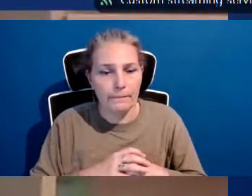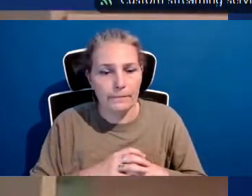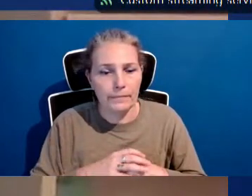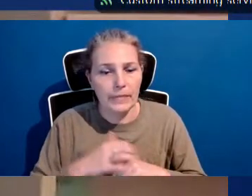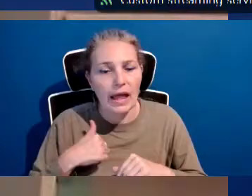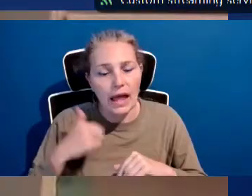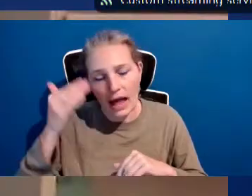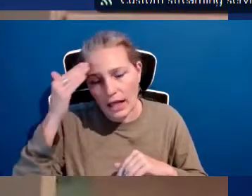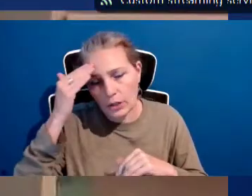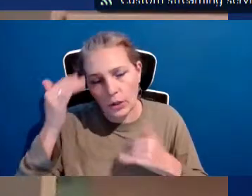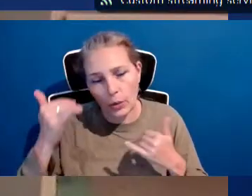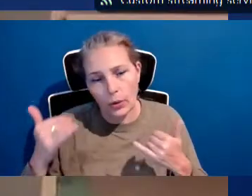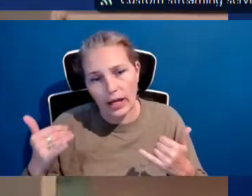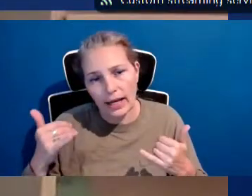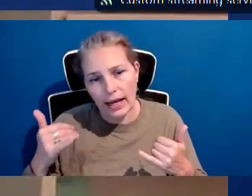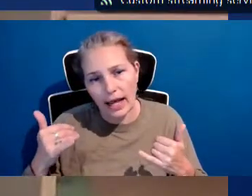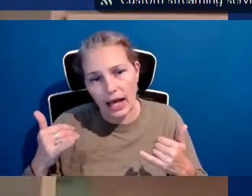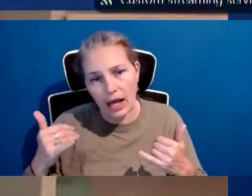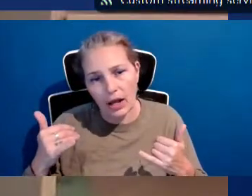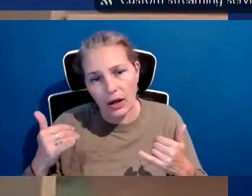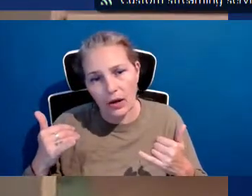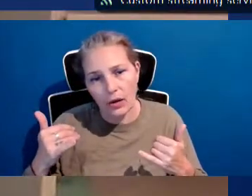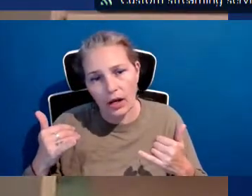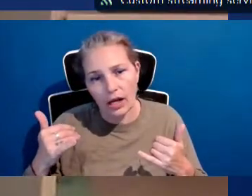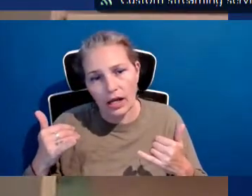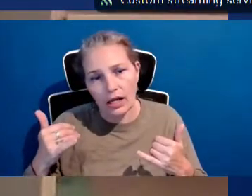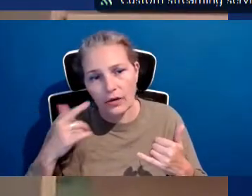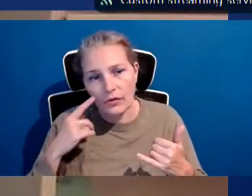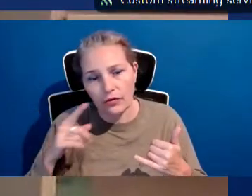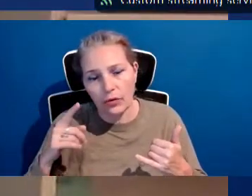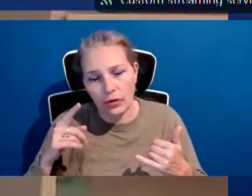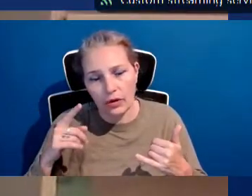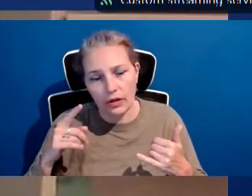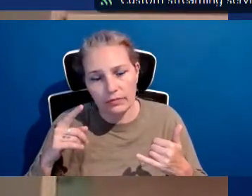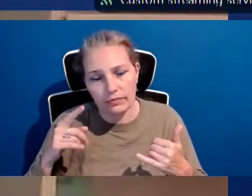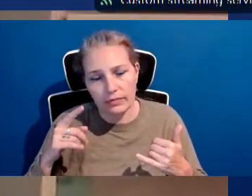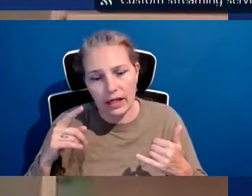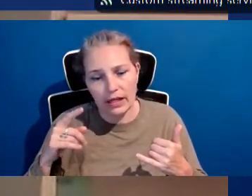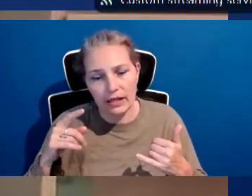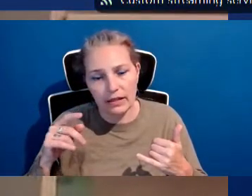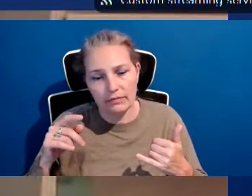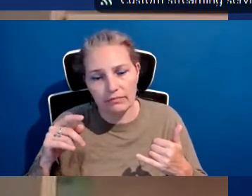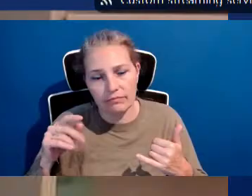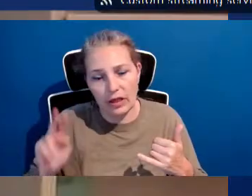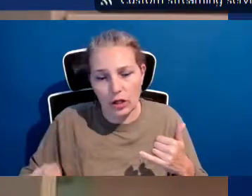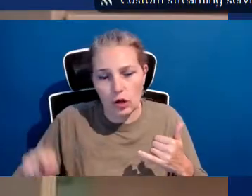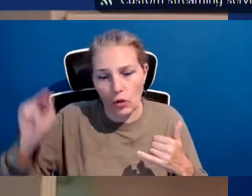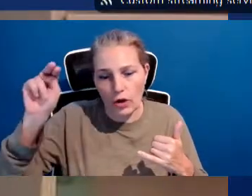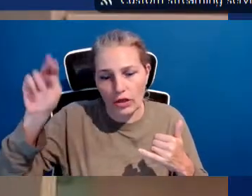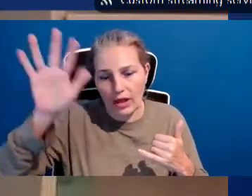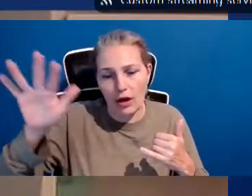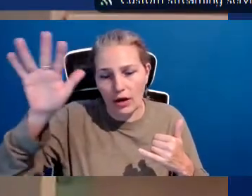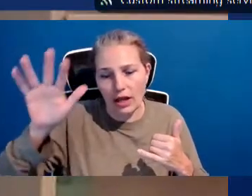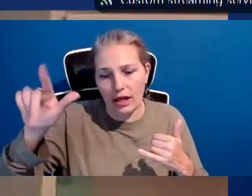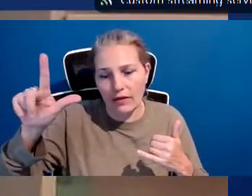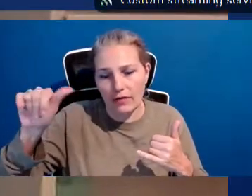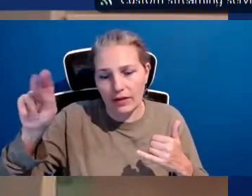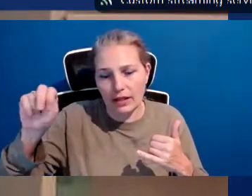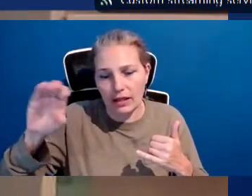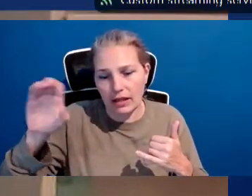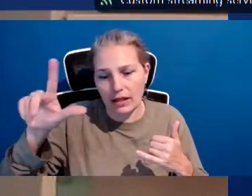I know that right now like I said, as far north as Lincoln and Fair Oaks and